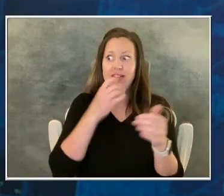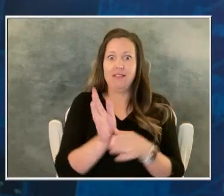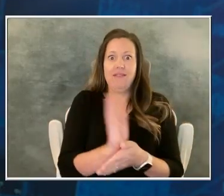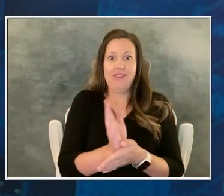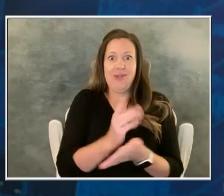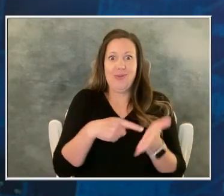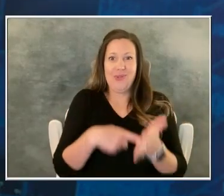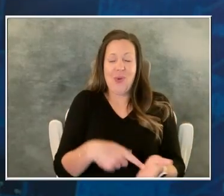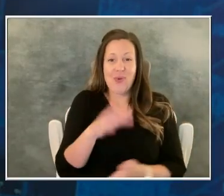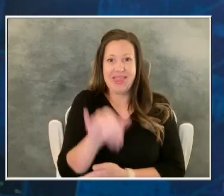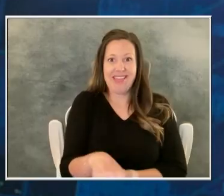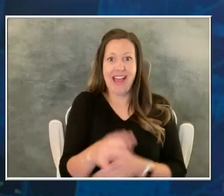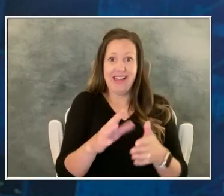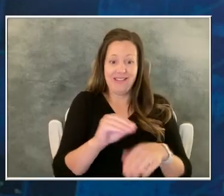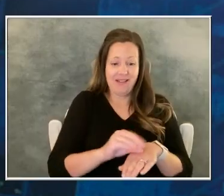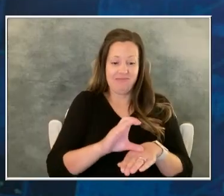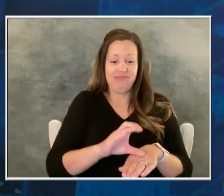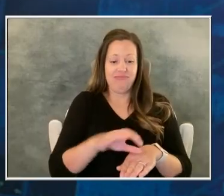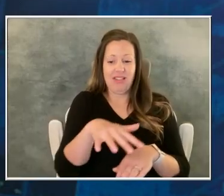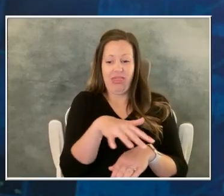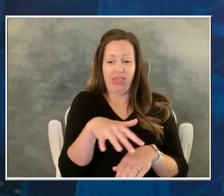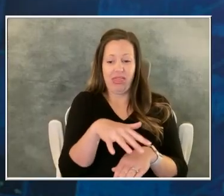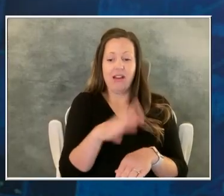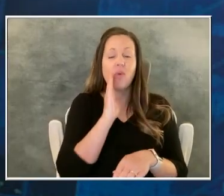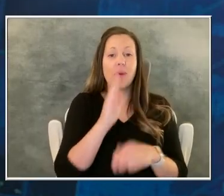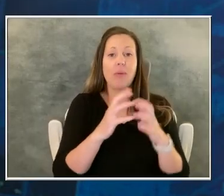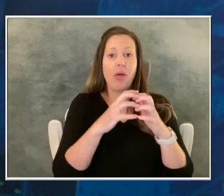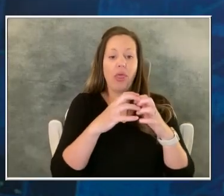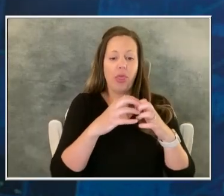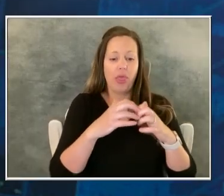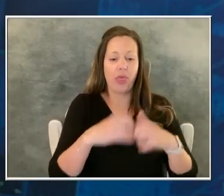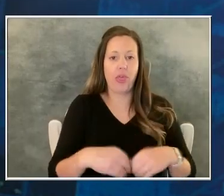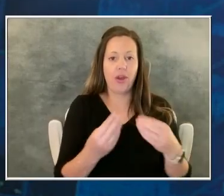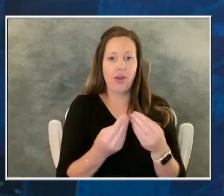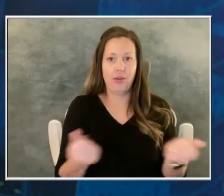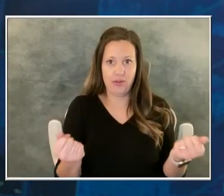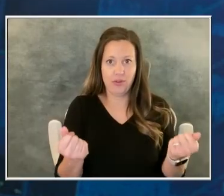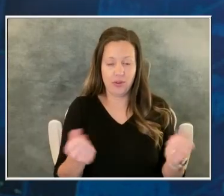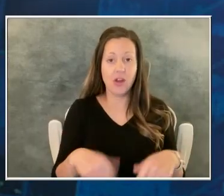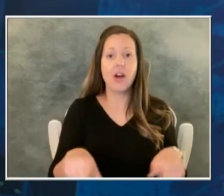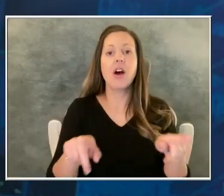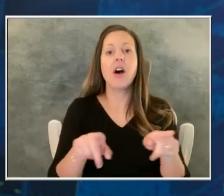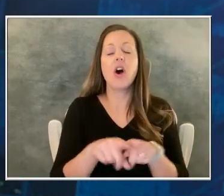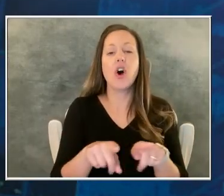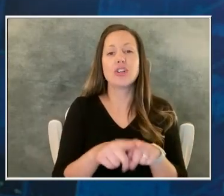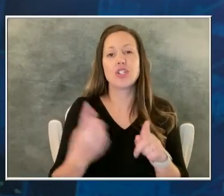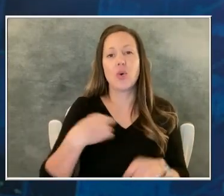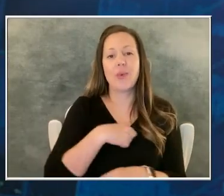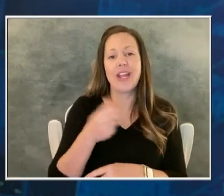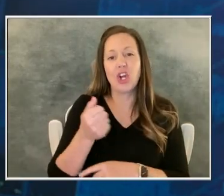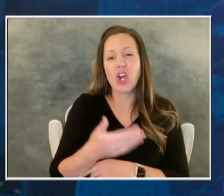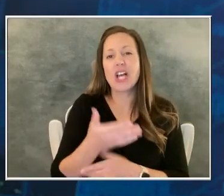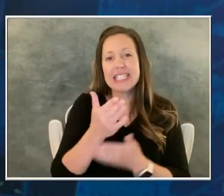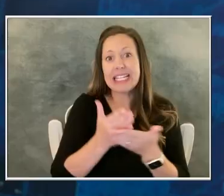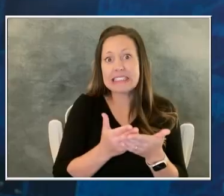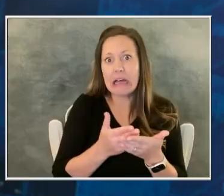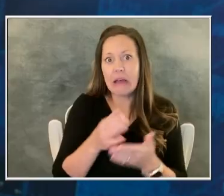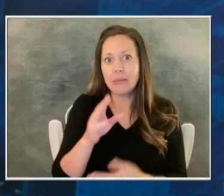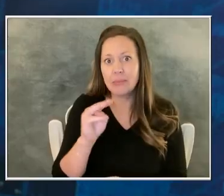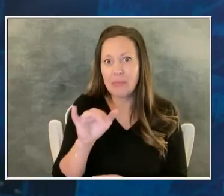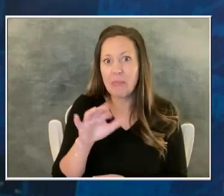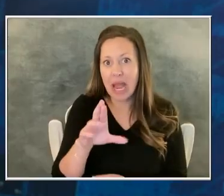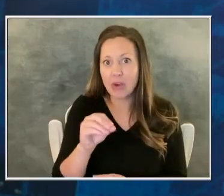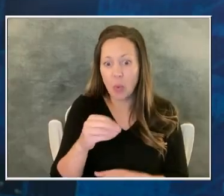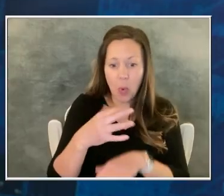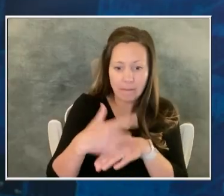of breaking all these adhesions that's between the fibers, and we're also causing micro trauma. So kind of like a little bit of bleeding, which brings